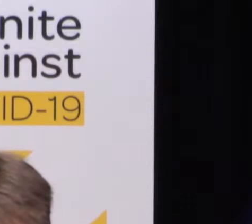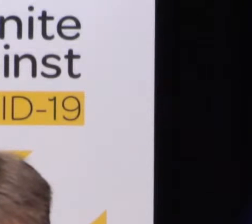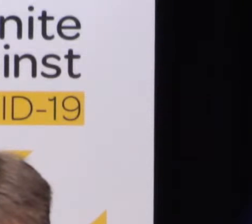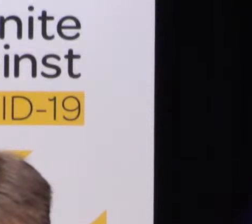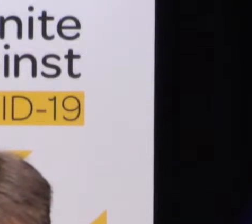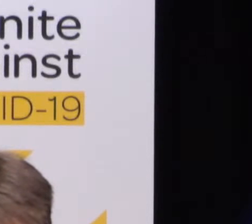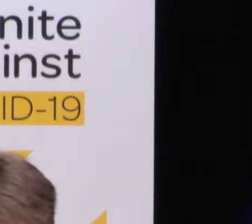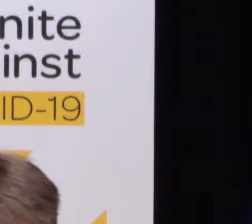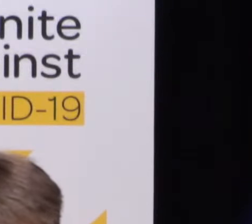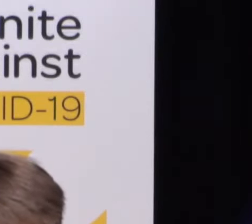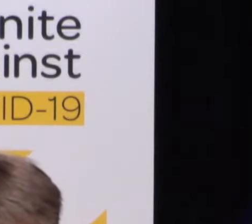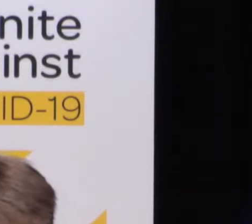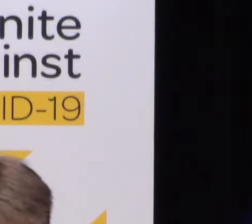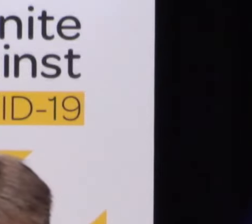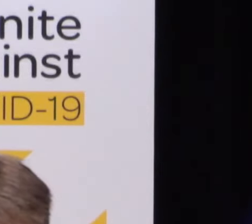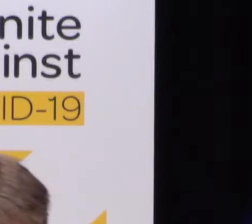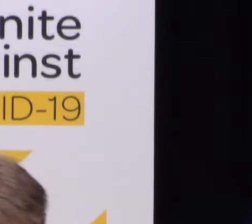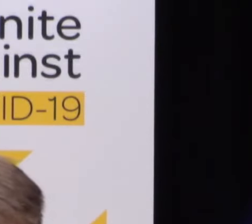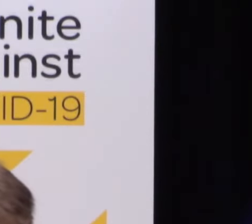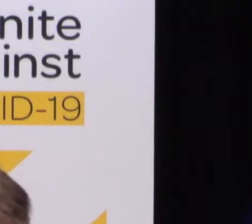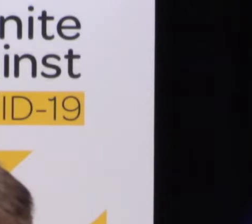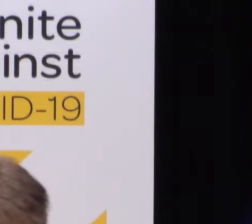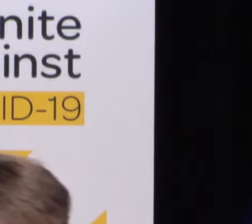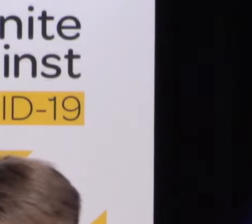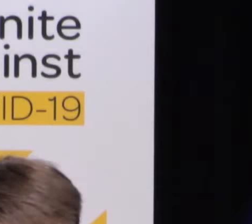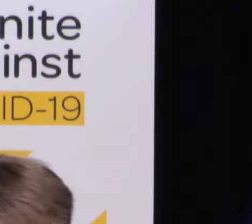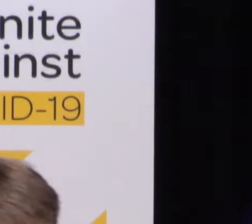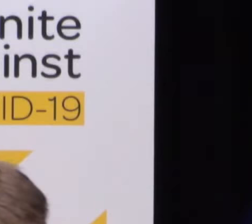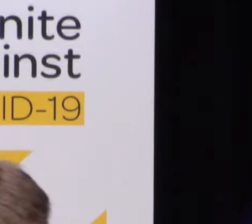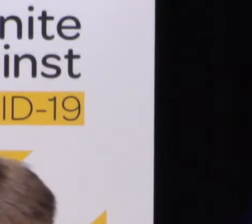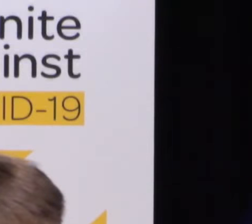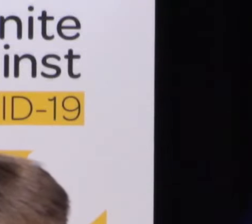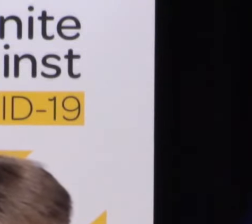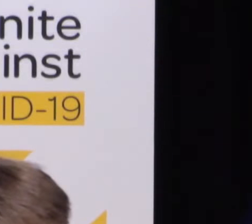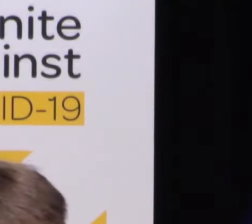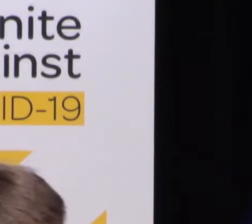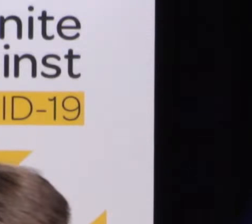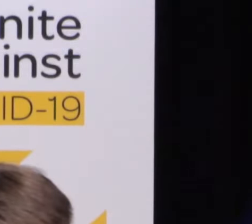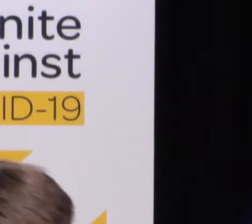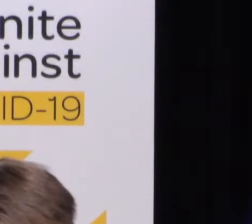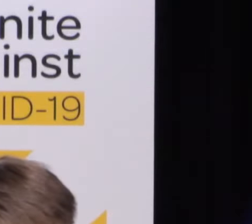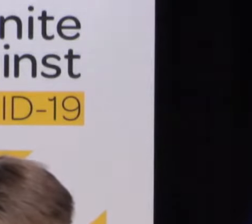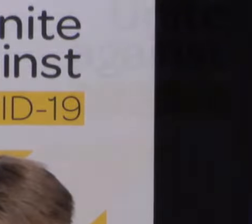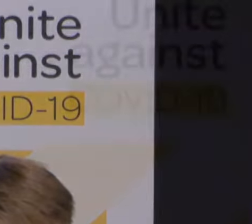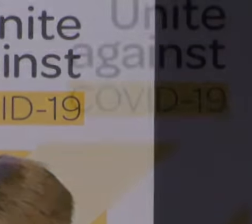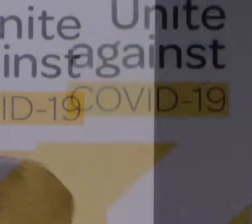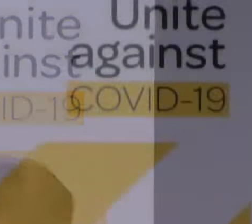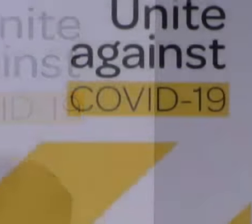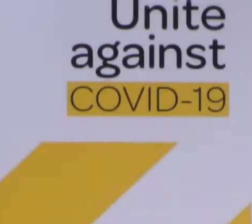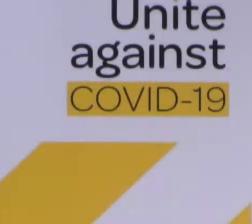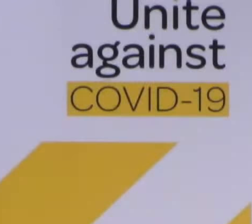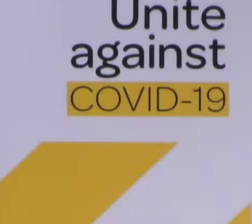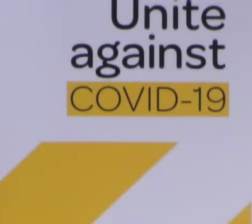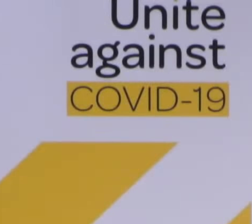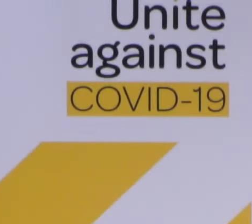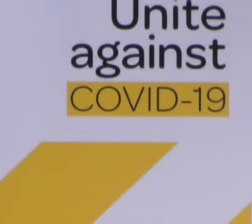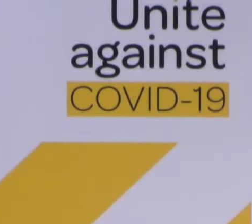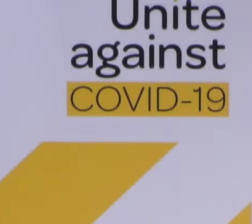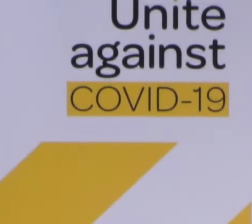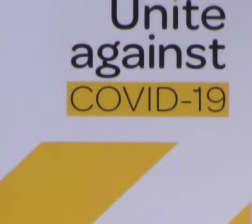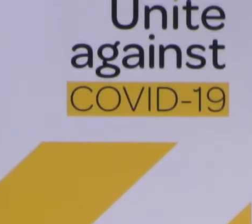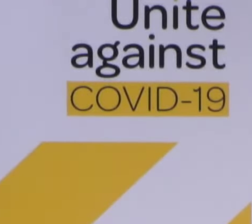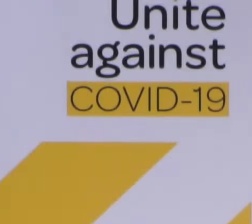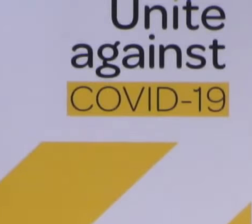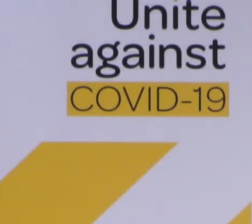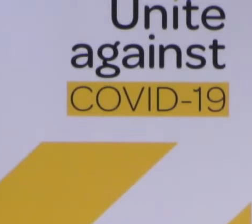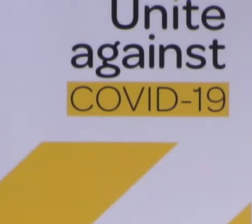Wednesday, Minister Davis will provide the government's response to the Ministerial Advisory Board's report into Oranga Tamariki to continue our work to make New Zealand the